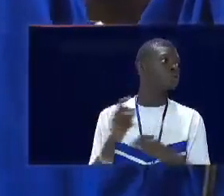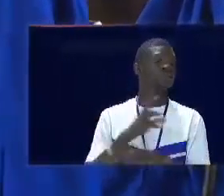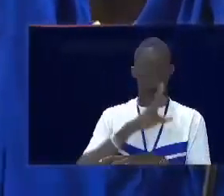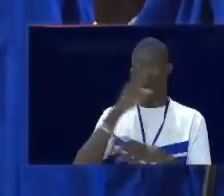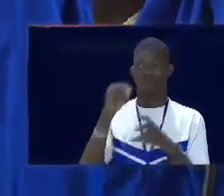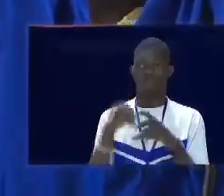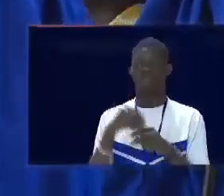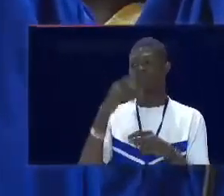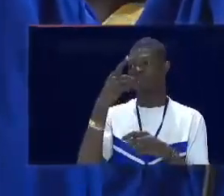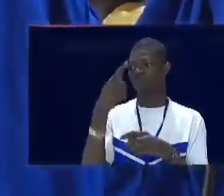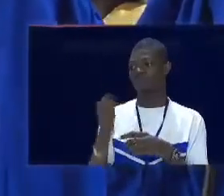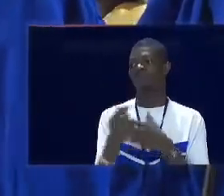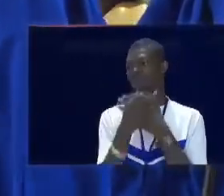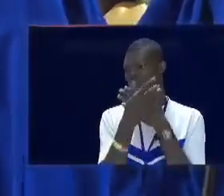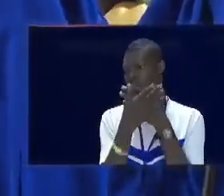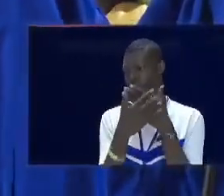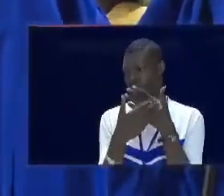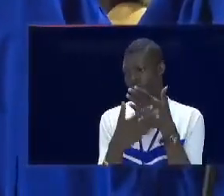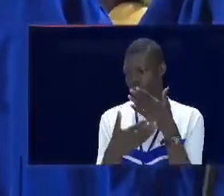power, oh,